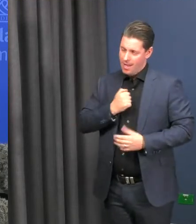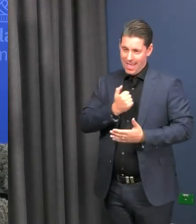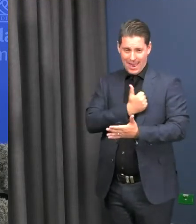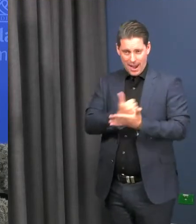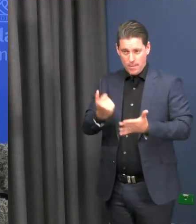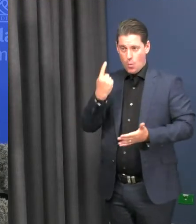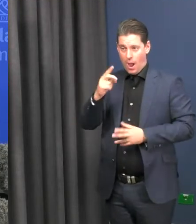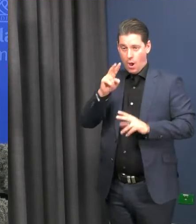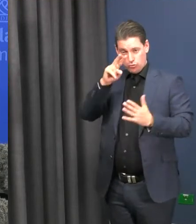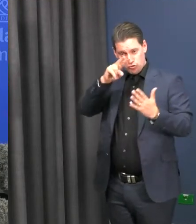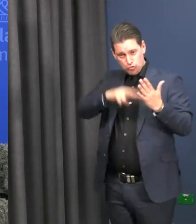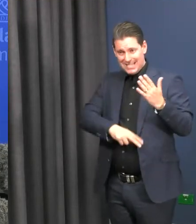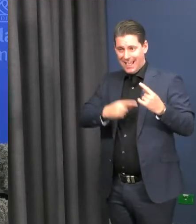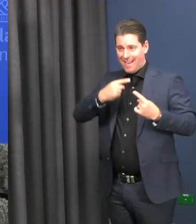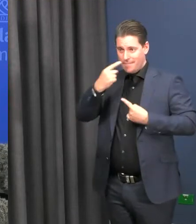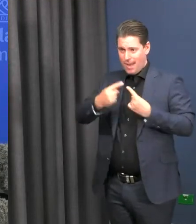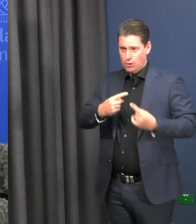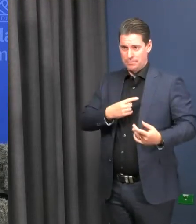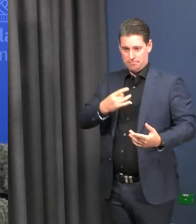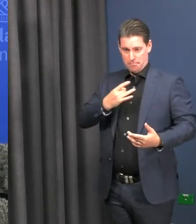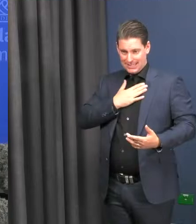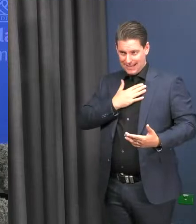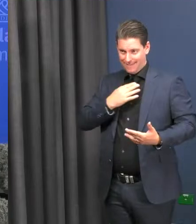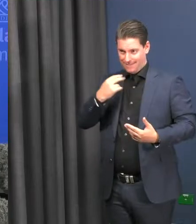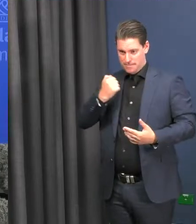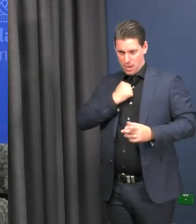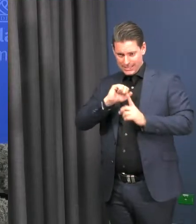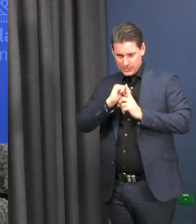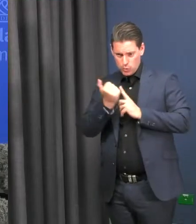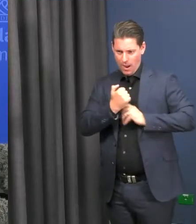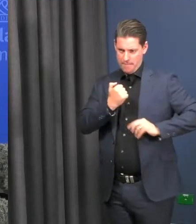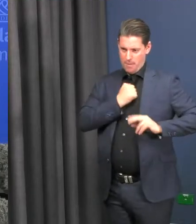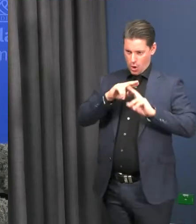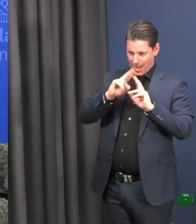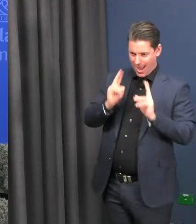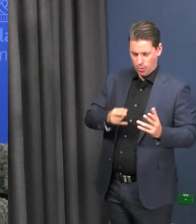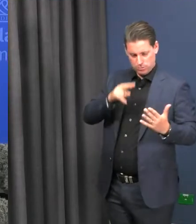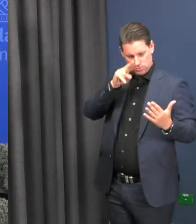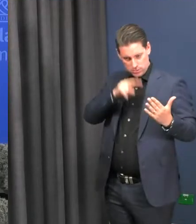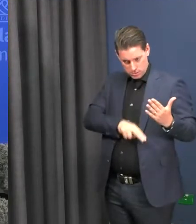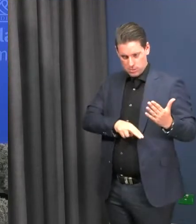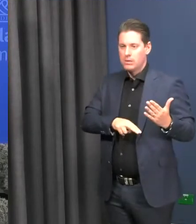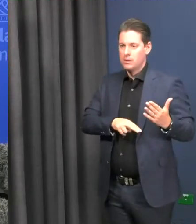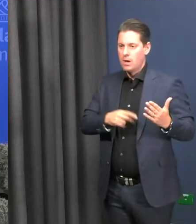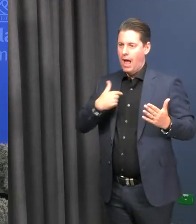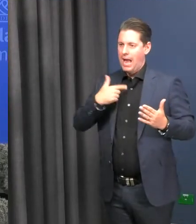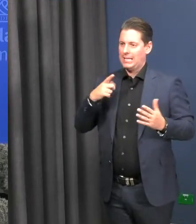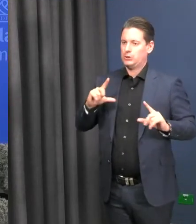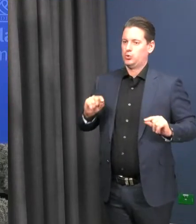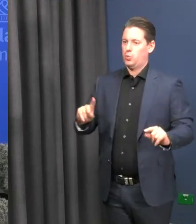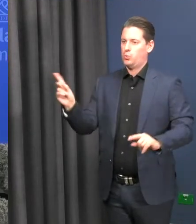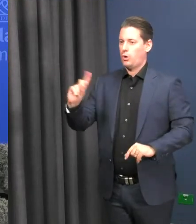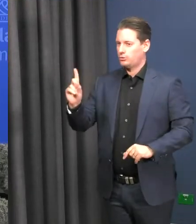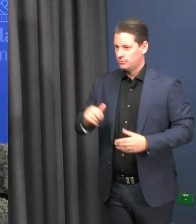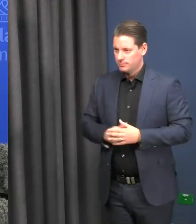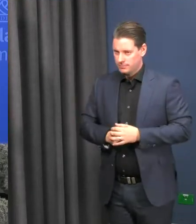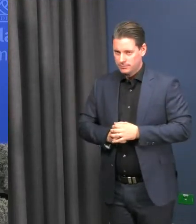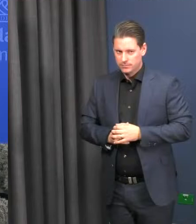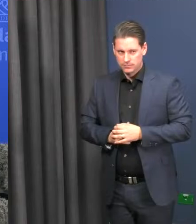at that information and make an informed decision for you and your family. And in the end,